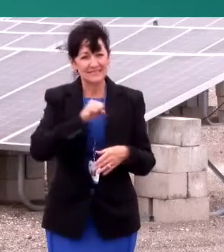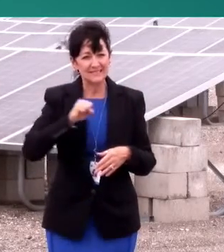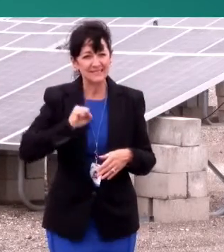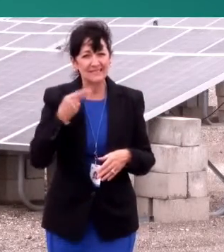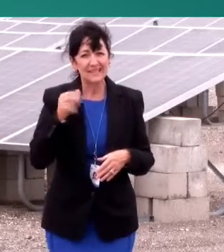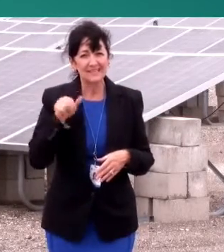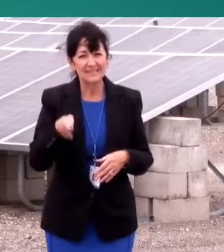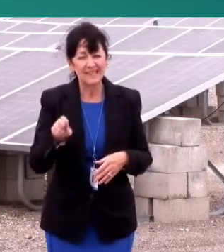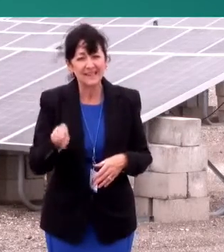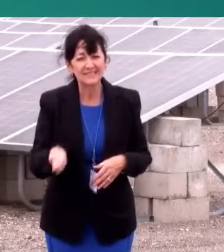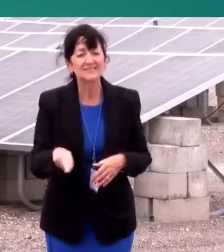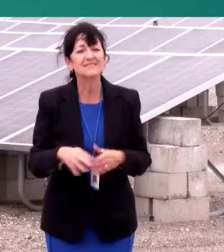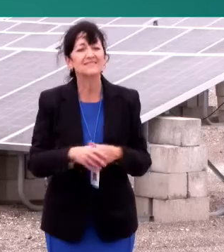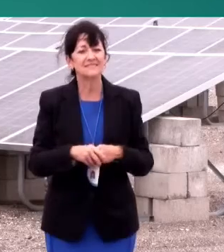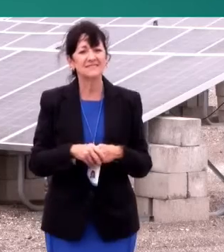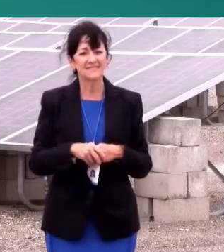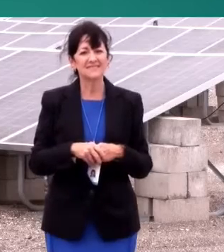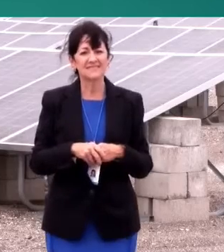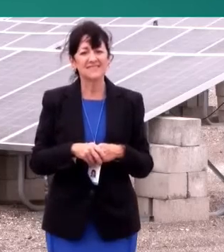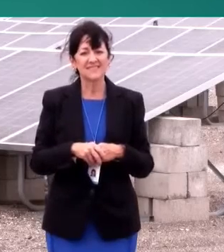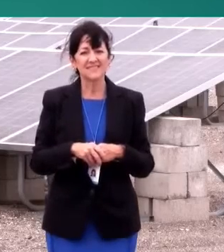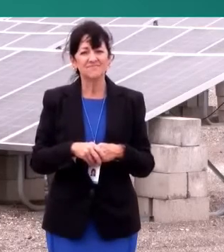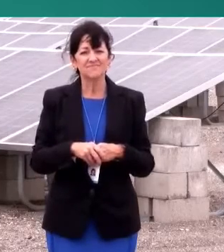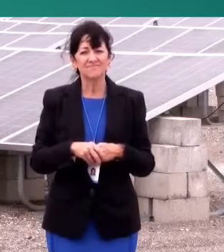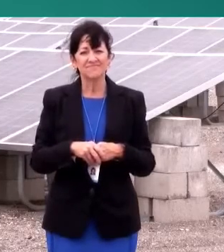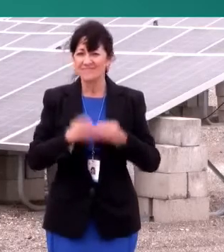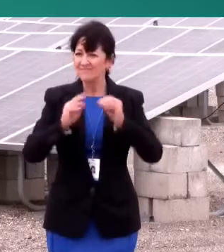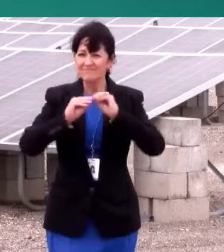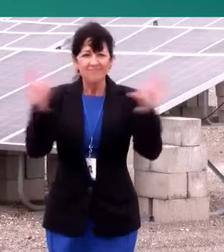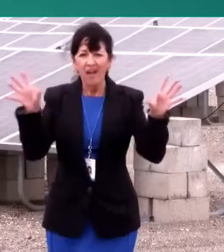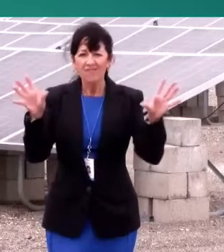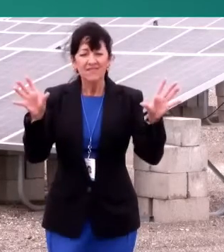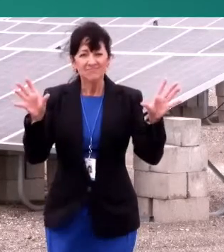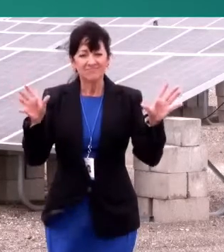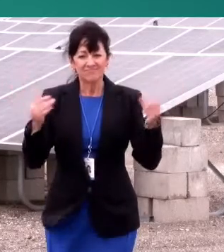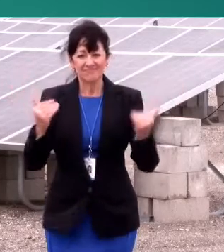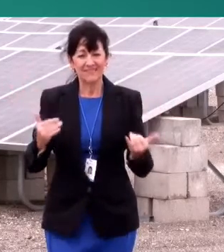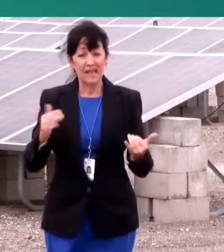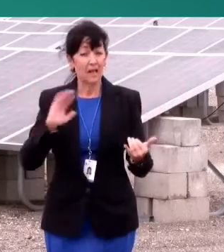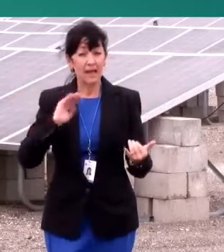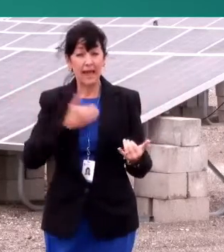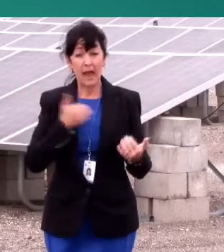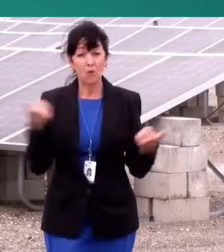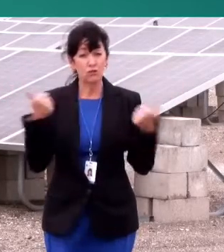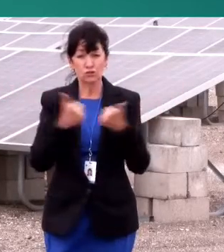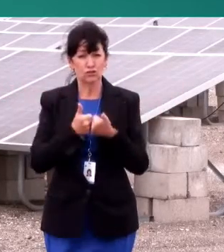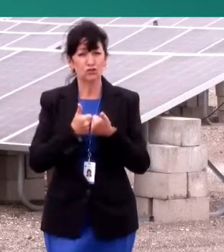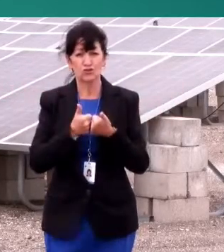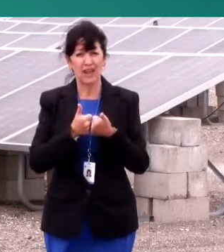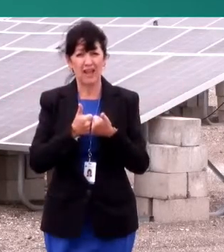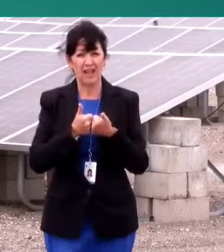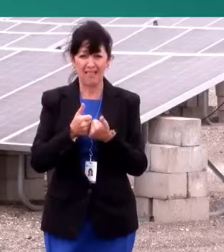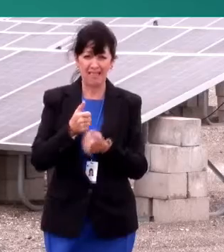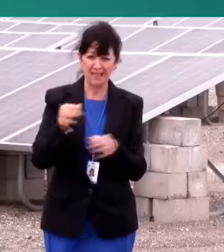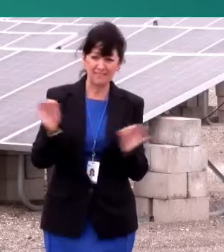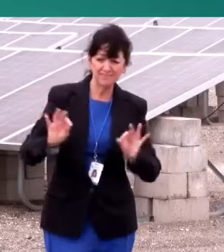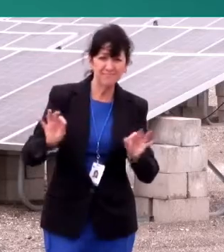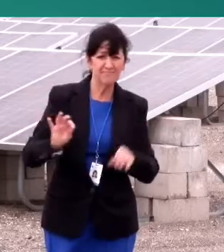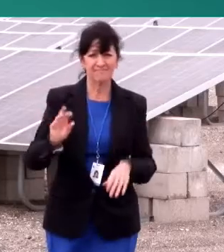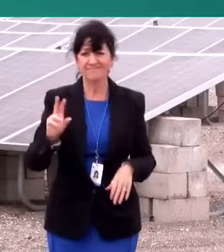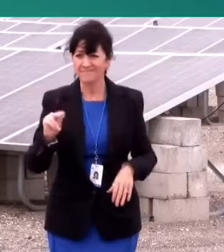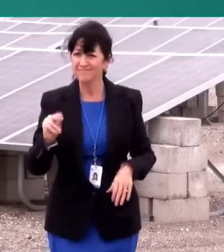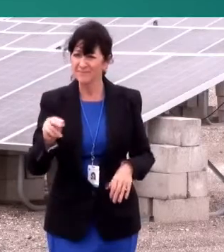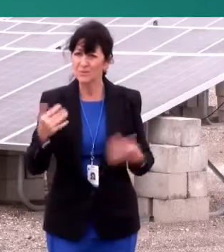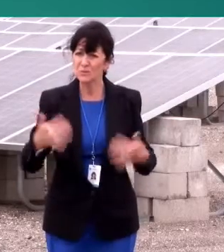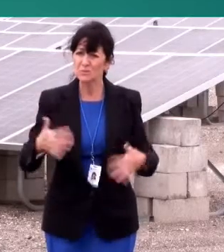and the House. The imperative for us, I think, is clear. The challenge is great. But I think what you should see